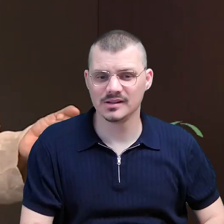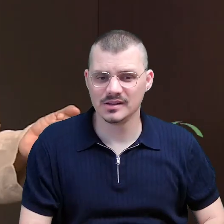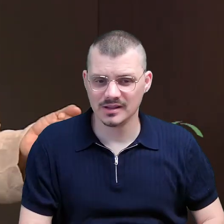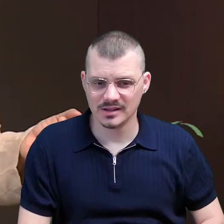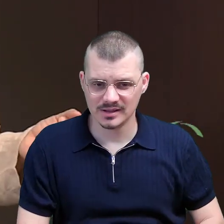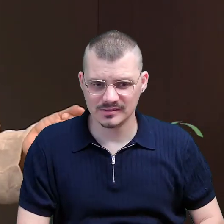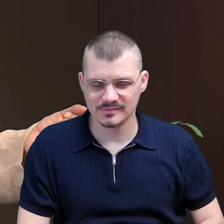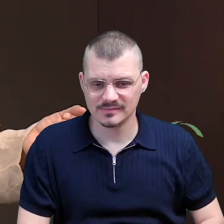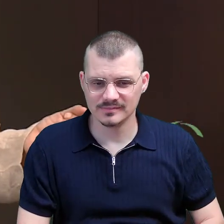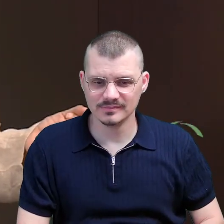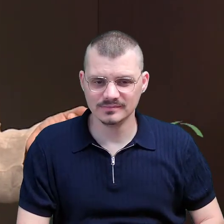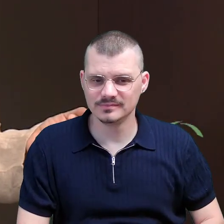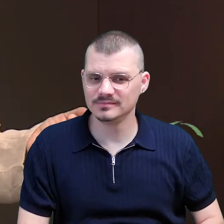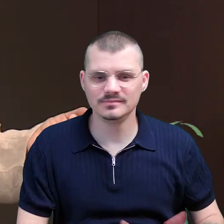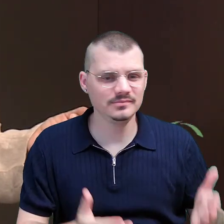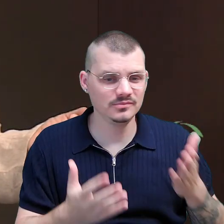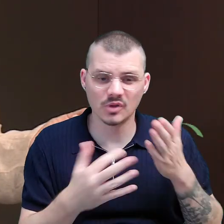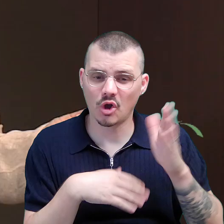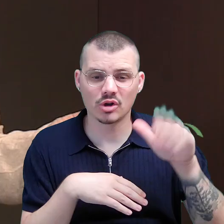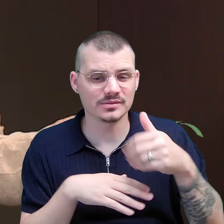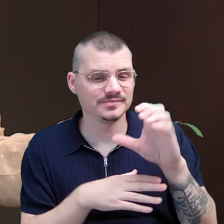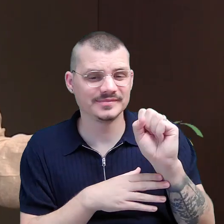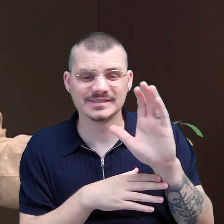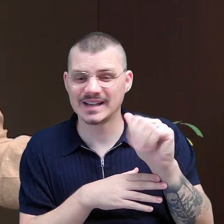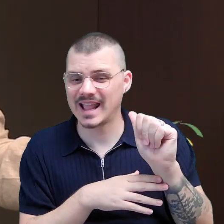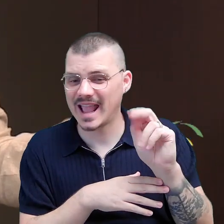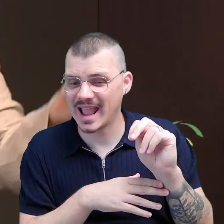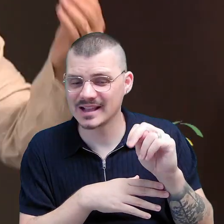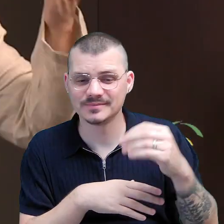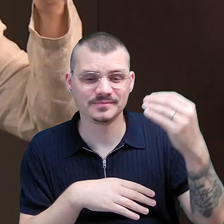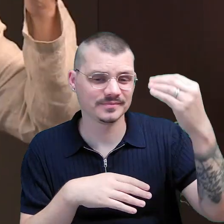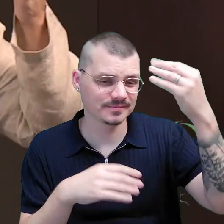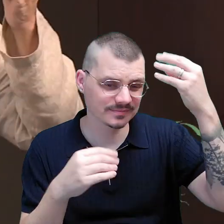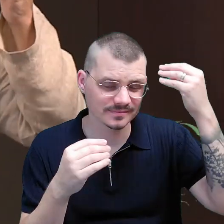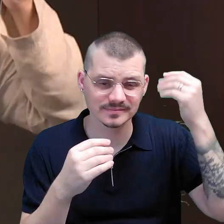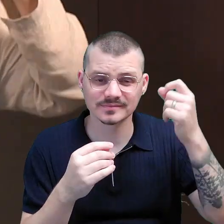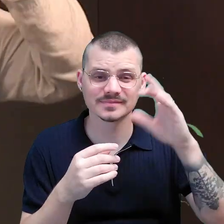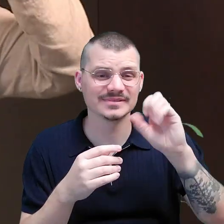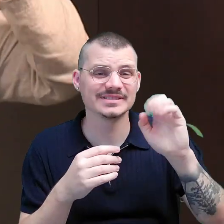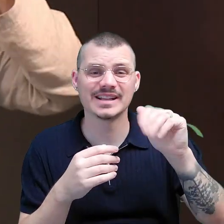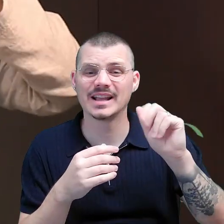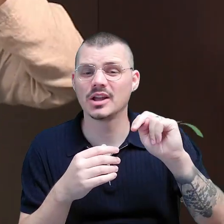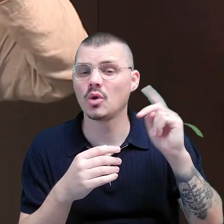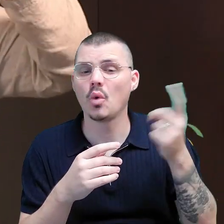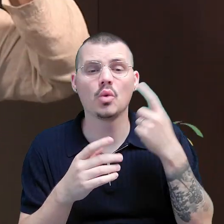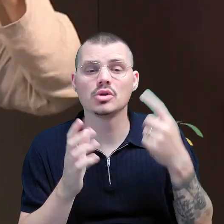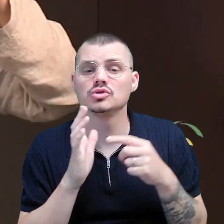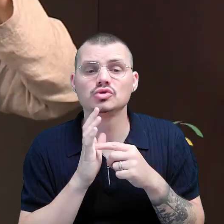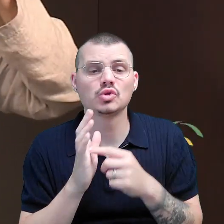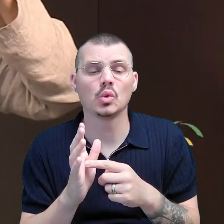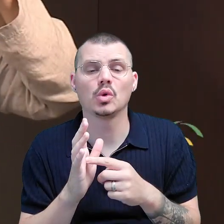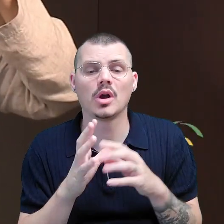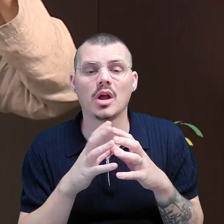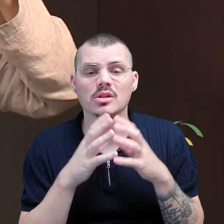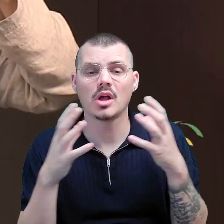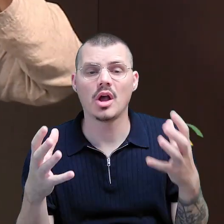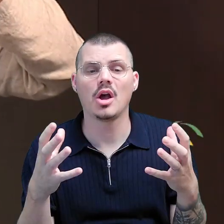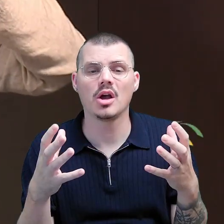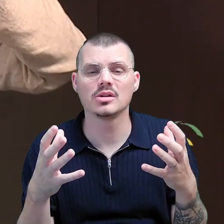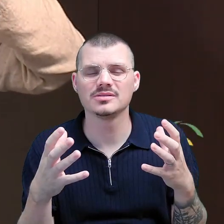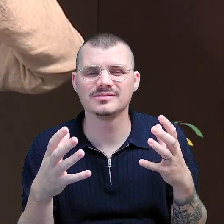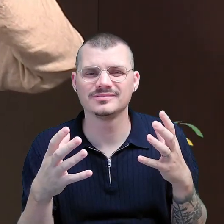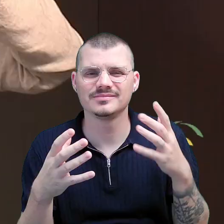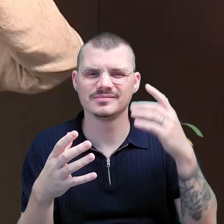head, right? So even though all of her scans only showed a lot